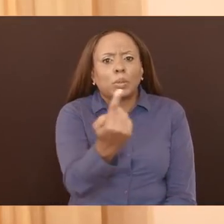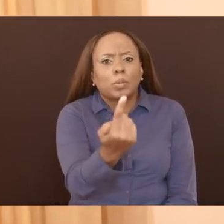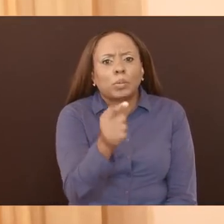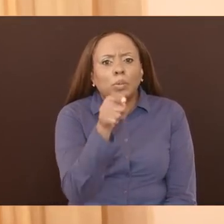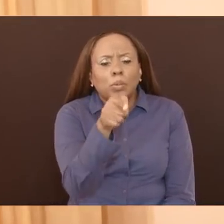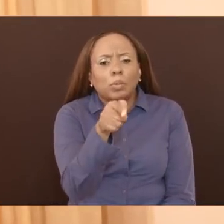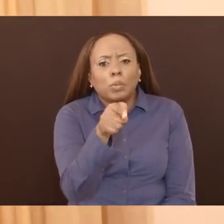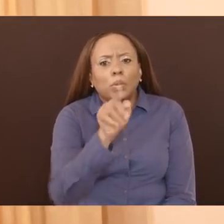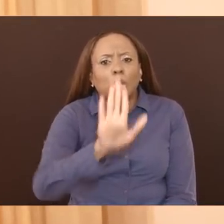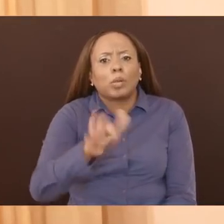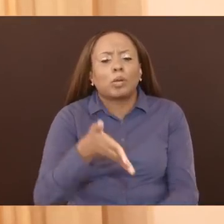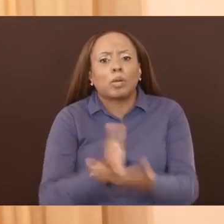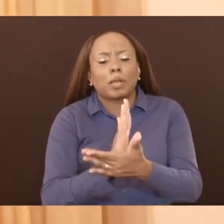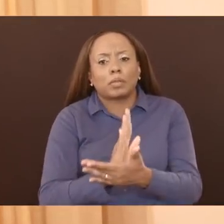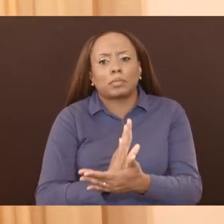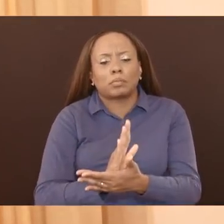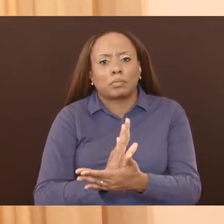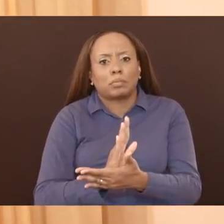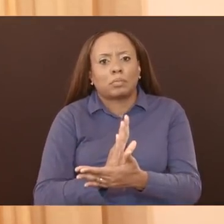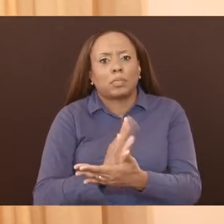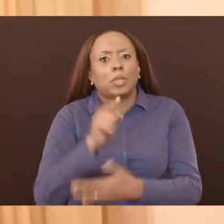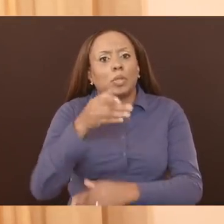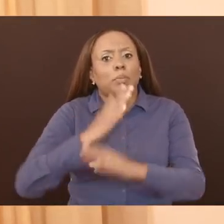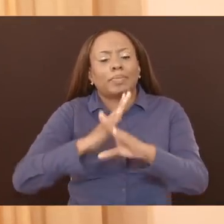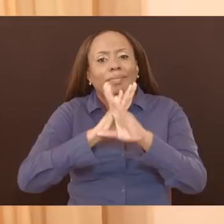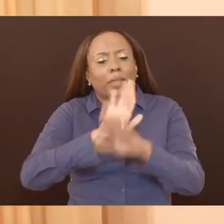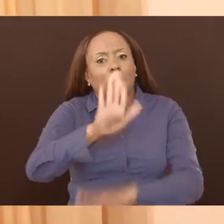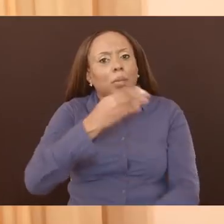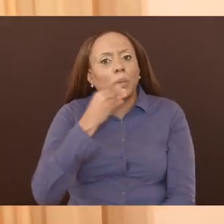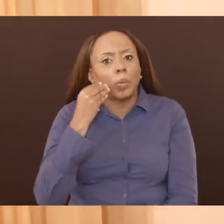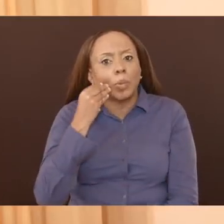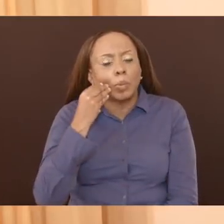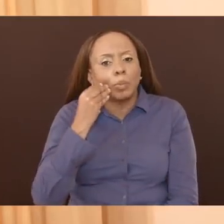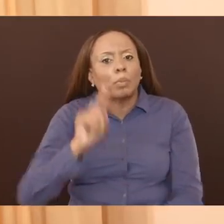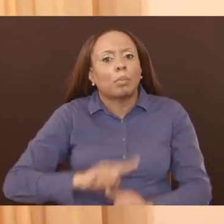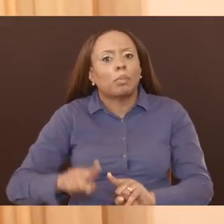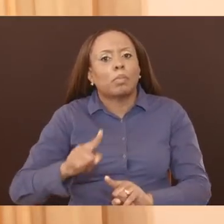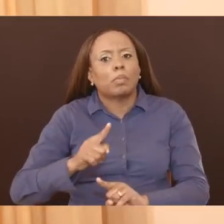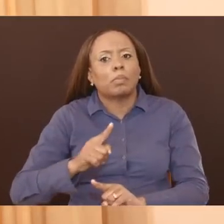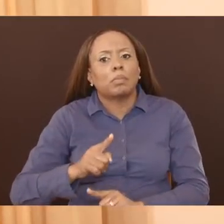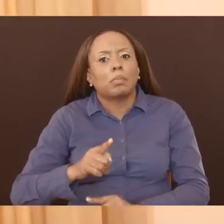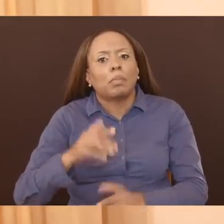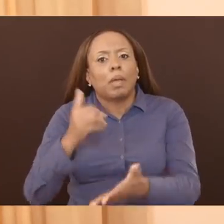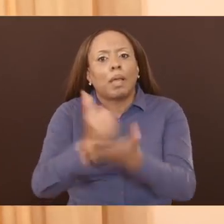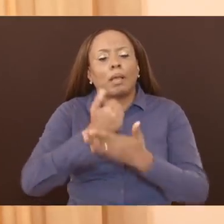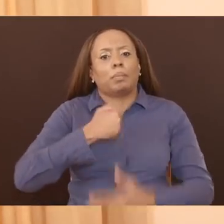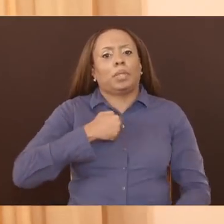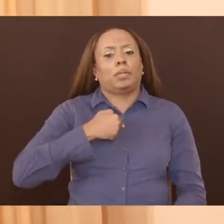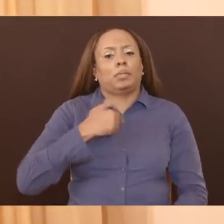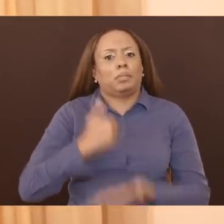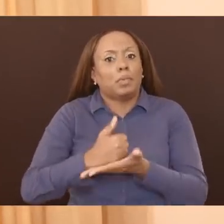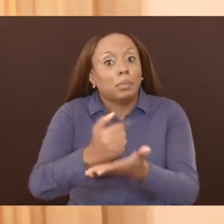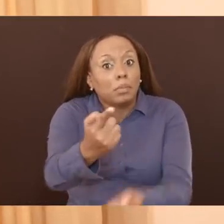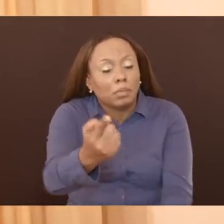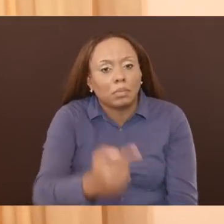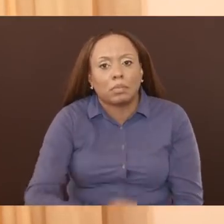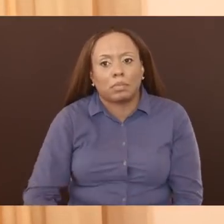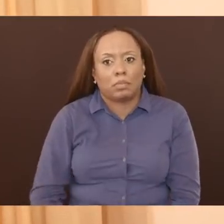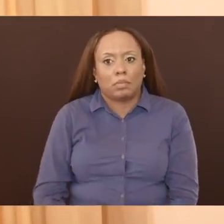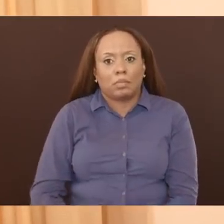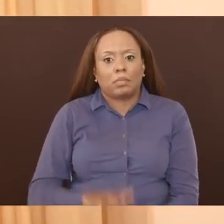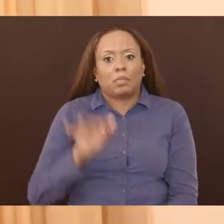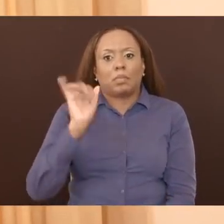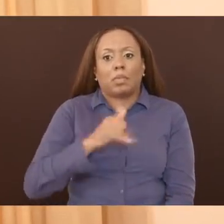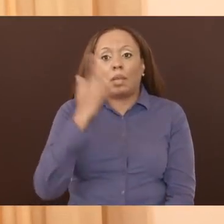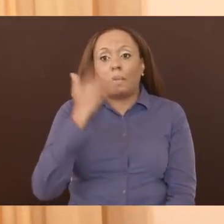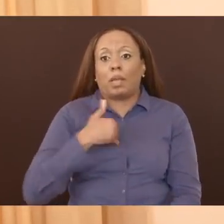right. And that's what you need to do. But you need to help us help you. And that is what this conversation today is about. And